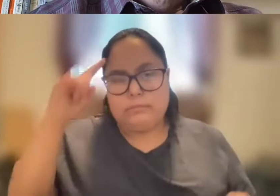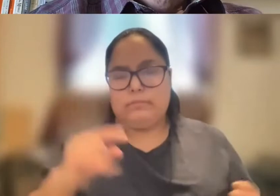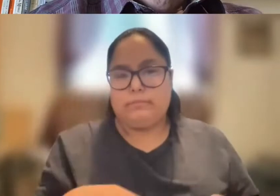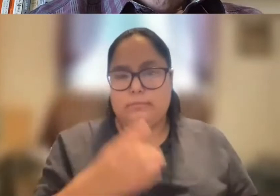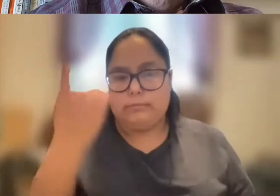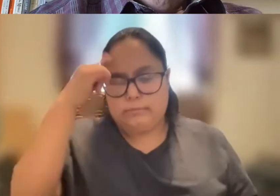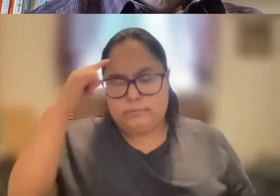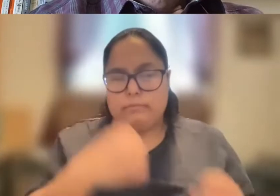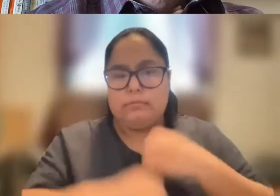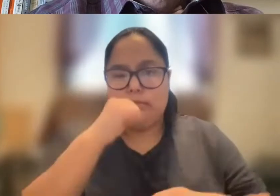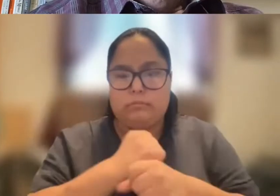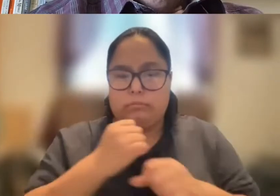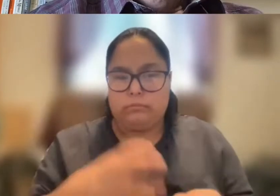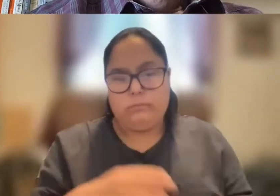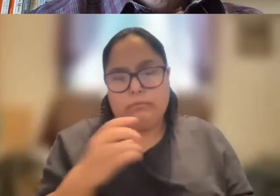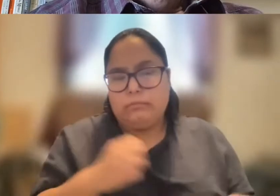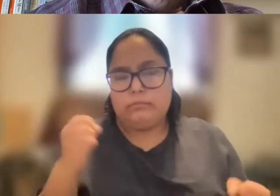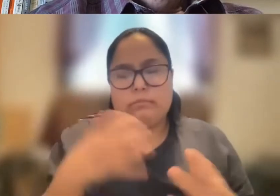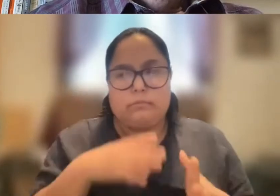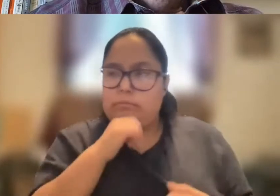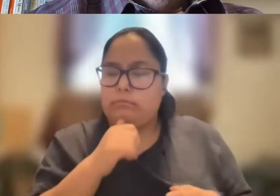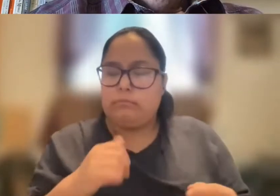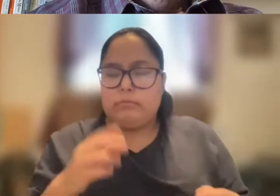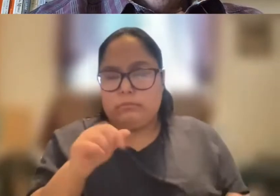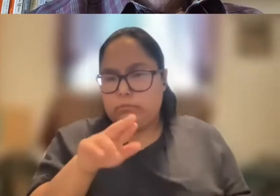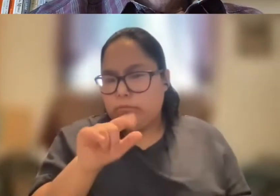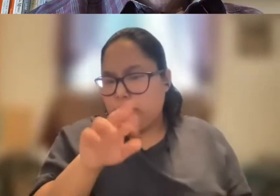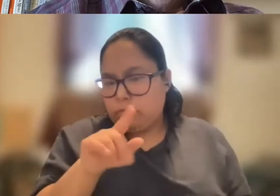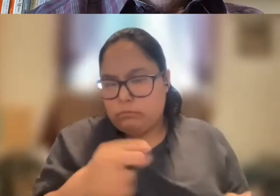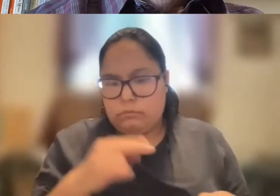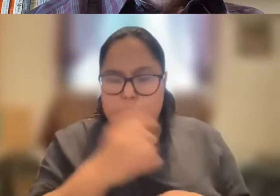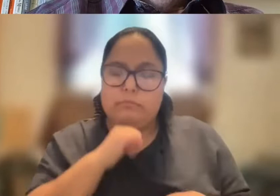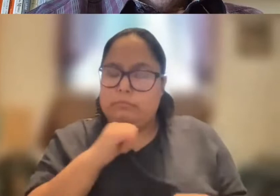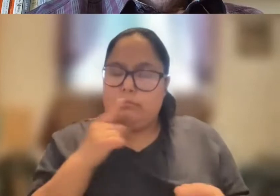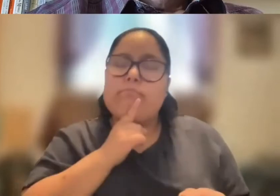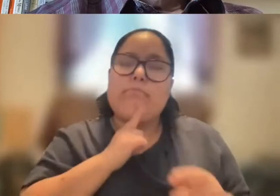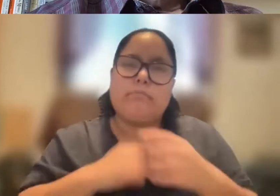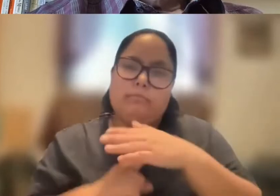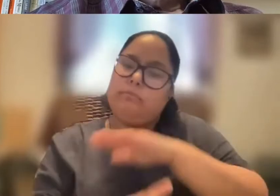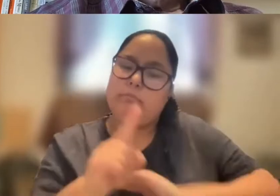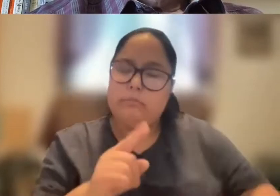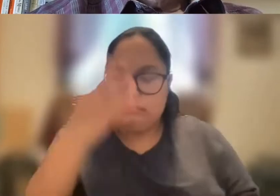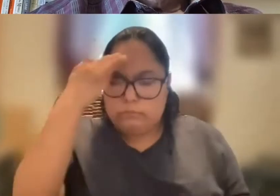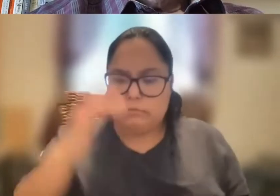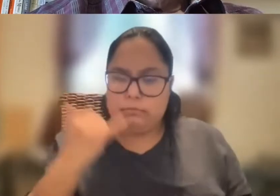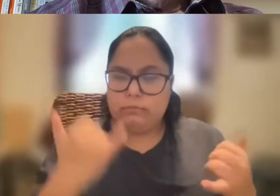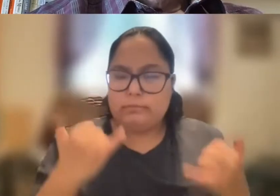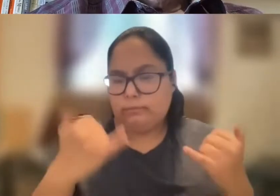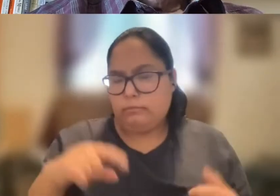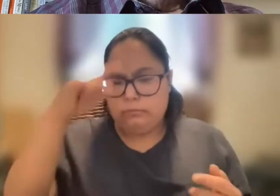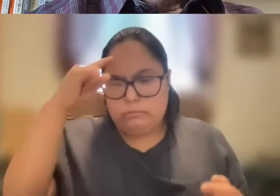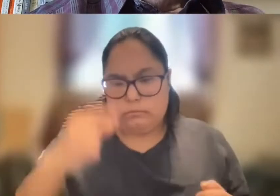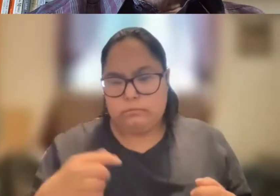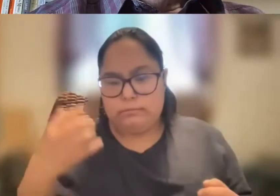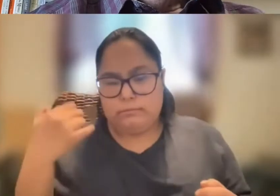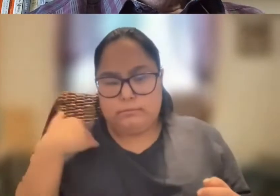for so many years it was so forbidden. It was a hidden secret. And now it